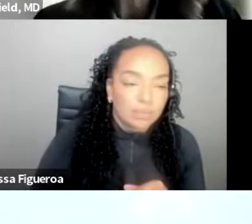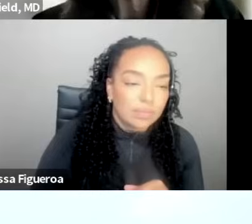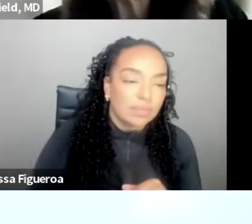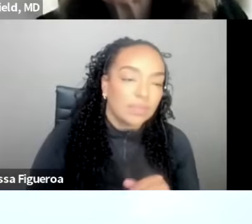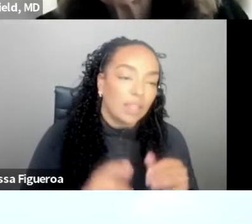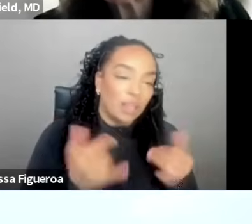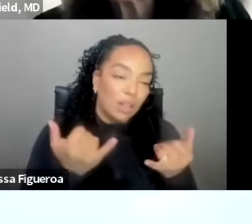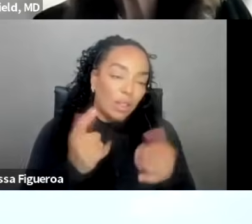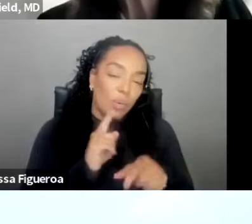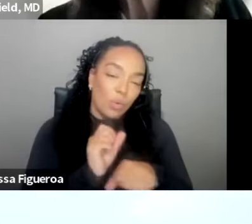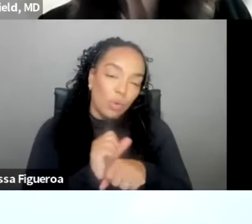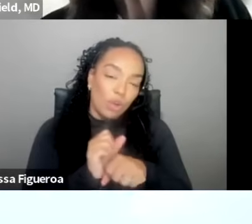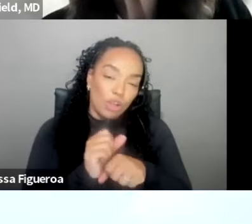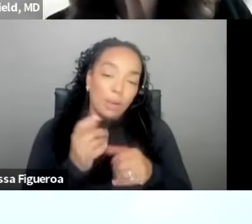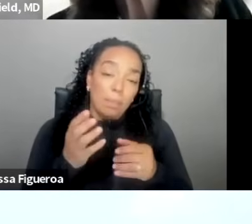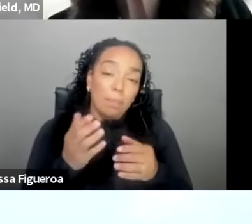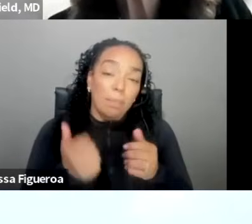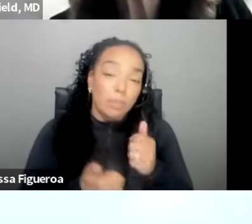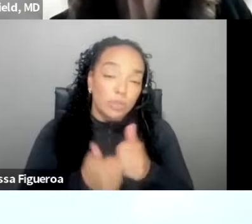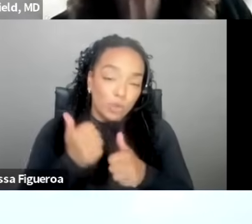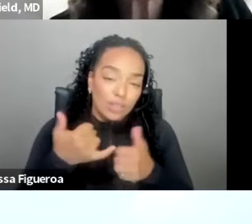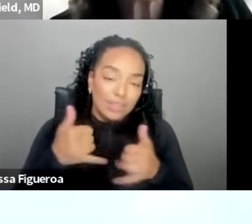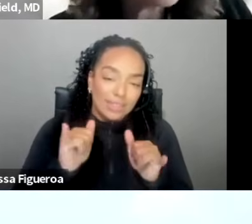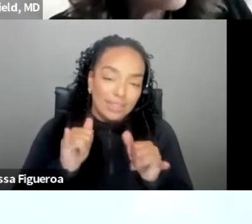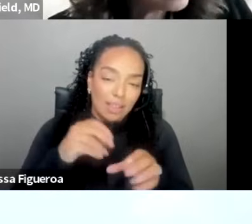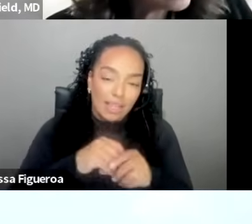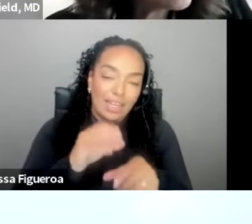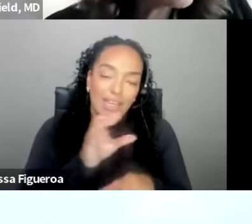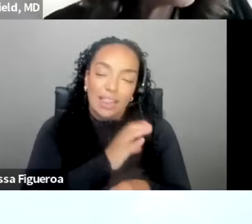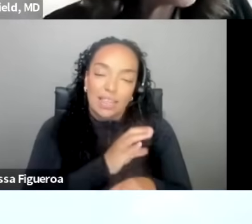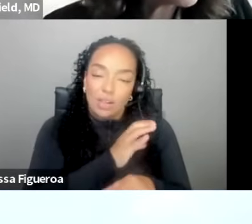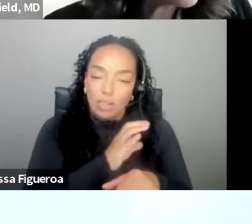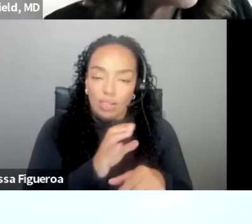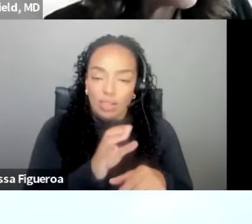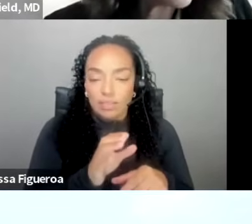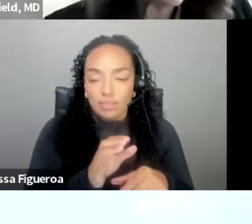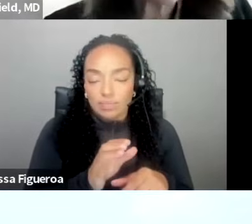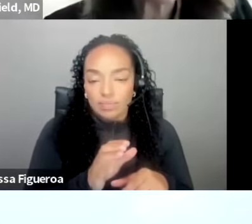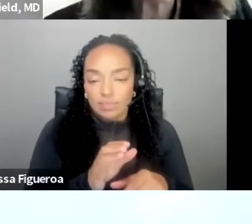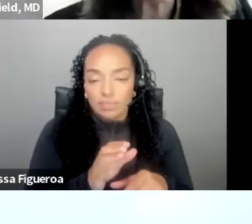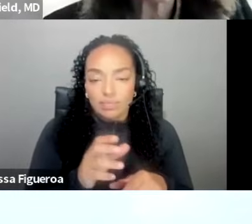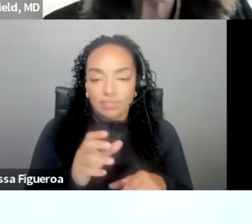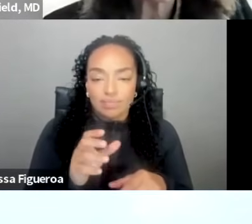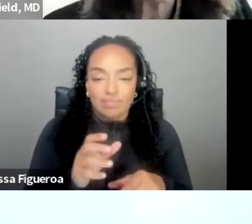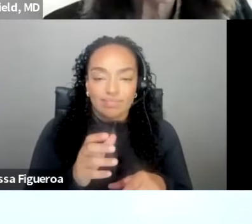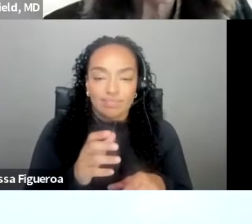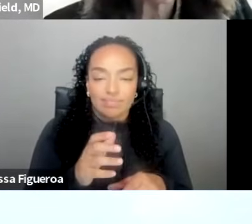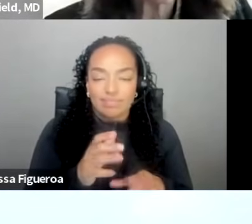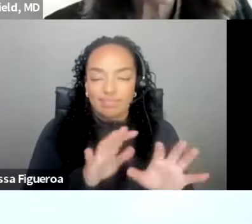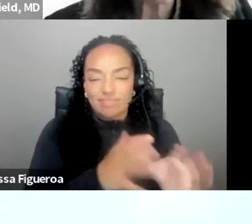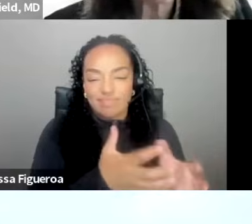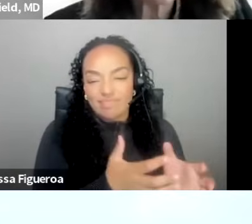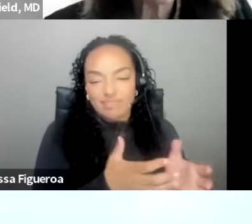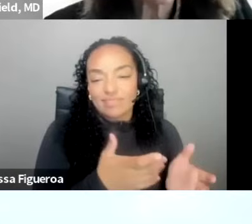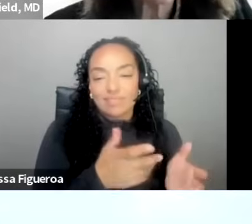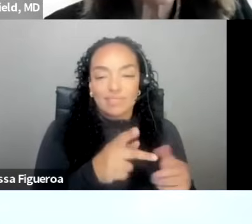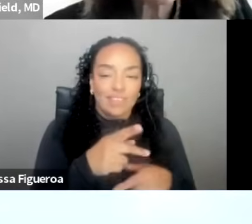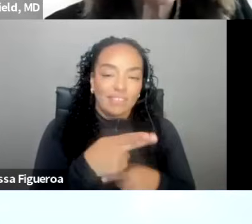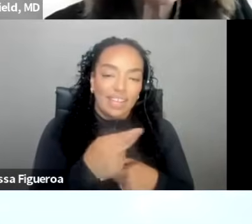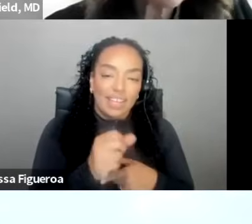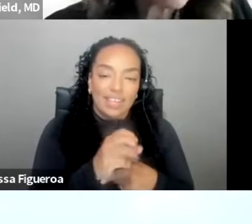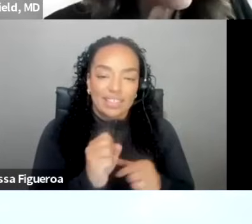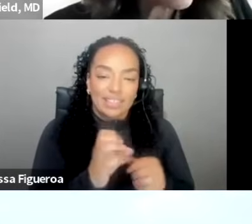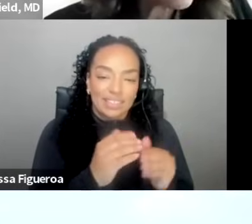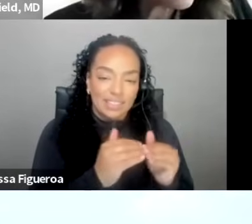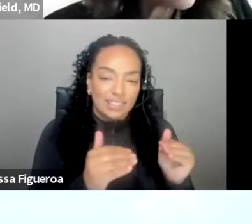the majority are still in the preclinical phase. So we don't have efficacy data yet to really put some insights as to which is going to